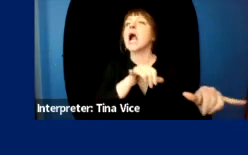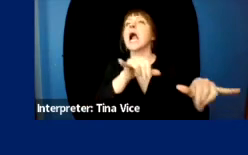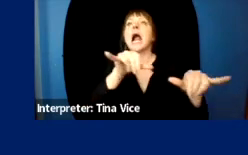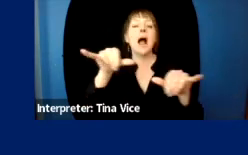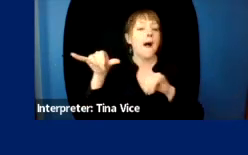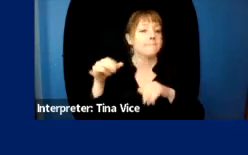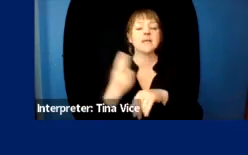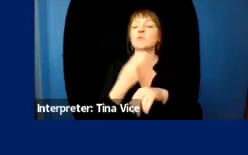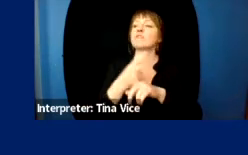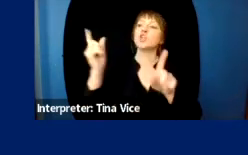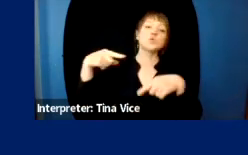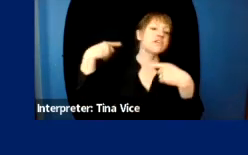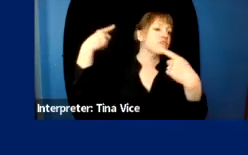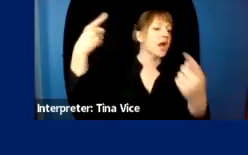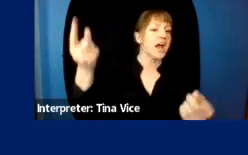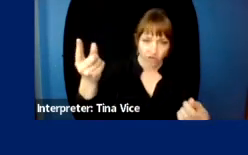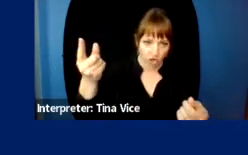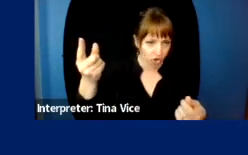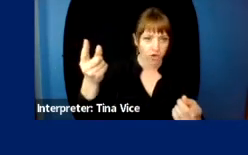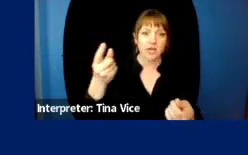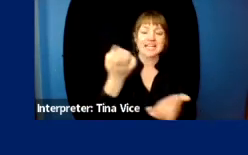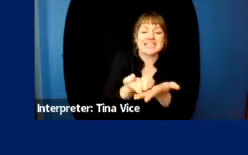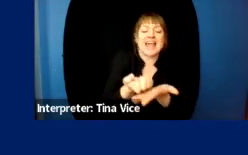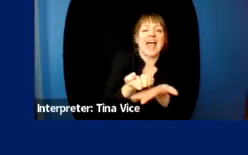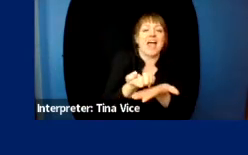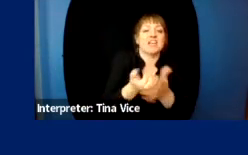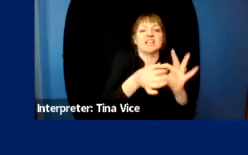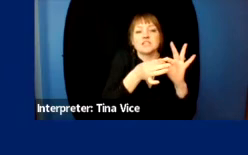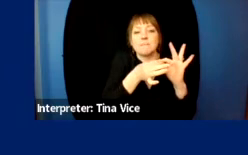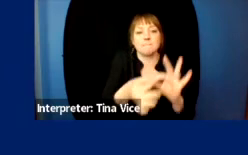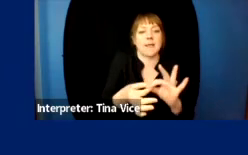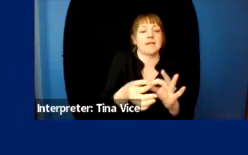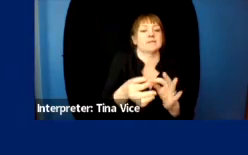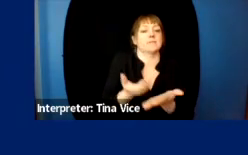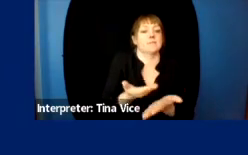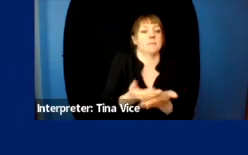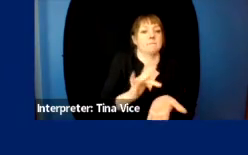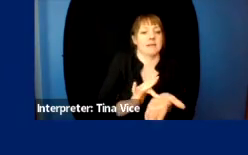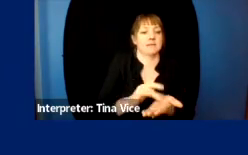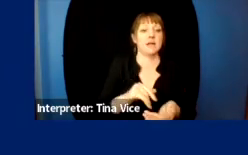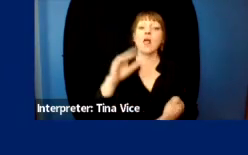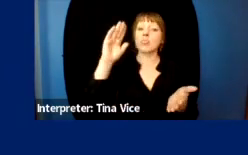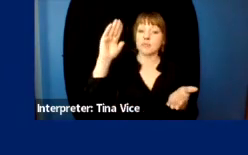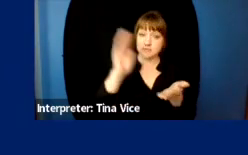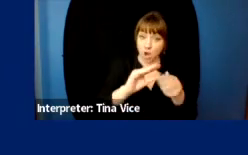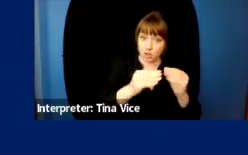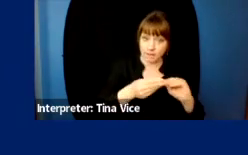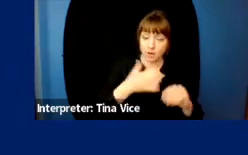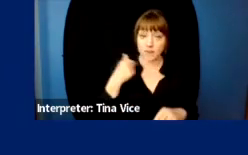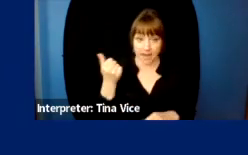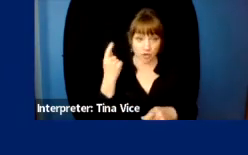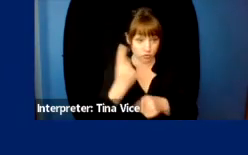it forever. We consider this a very, very evidence-based medicine. The smaller that number, the better, right? If we could get it to